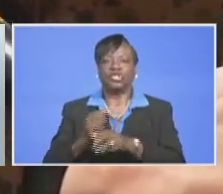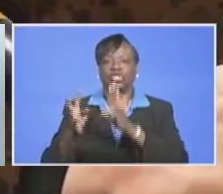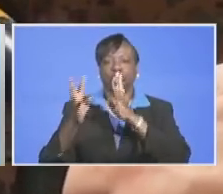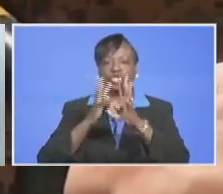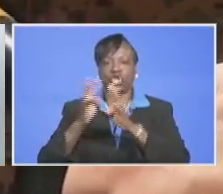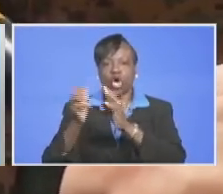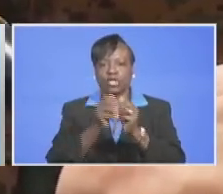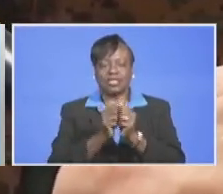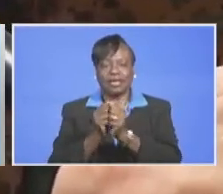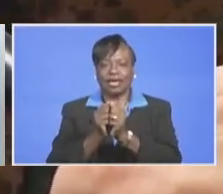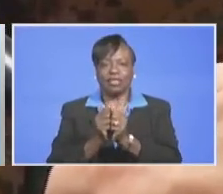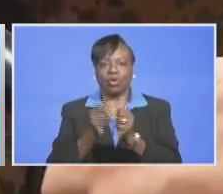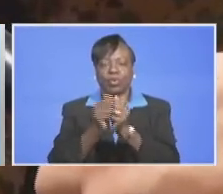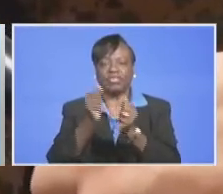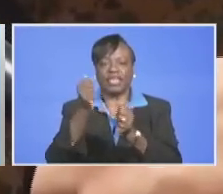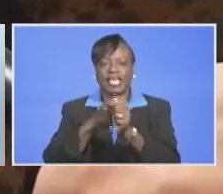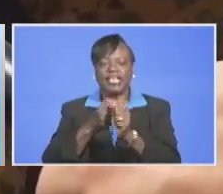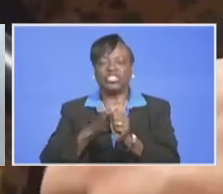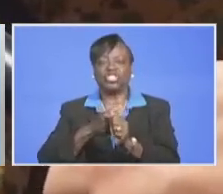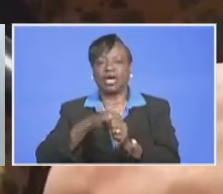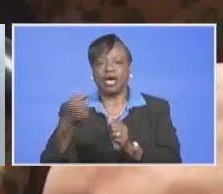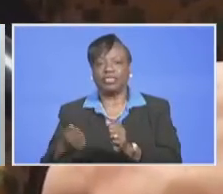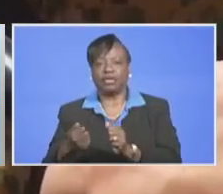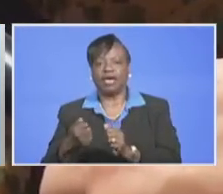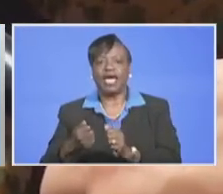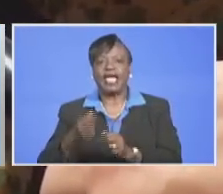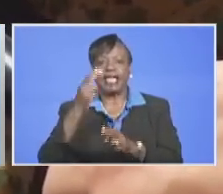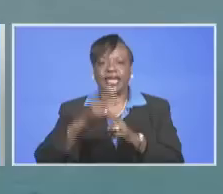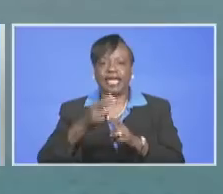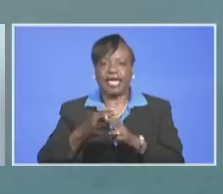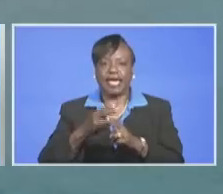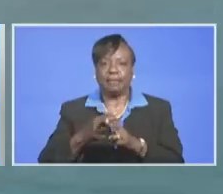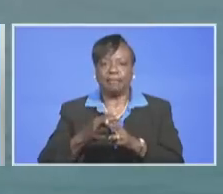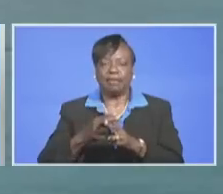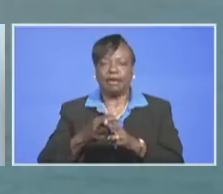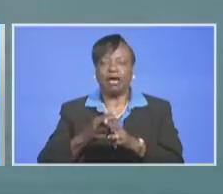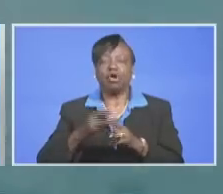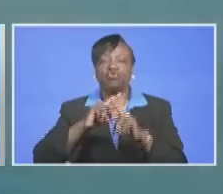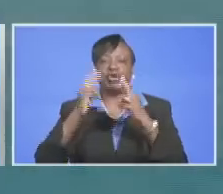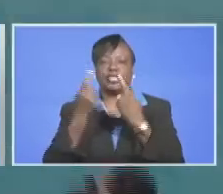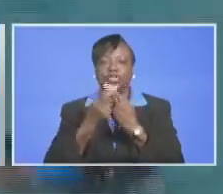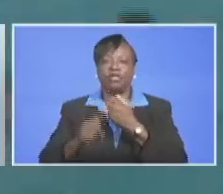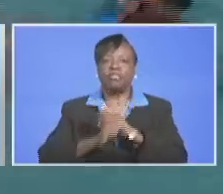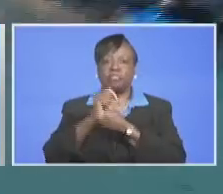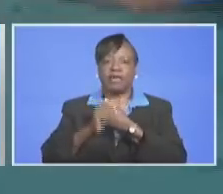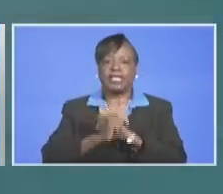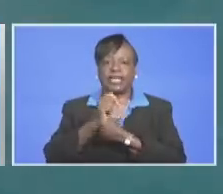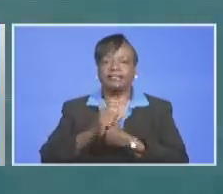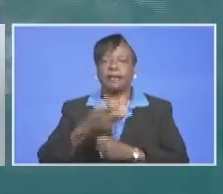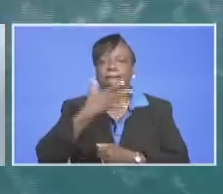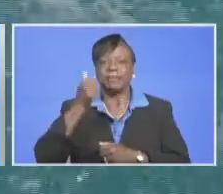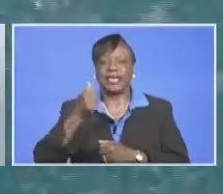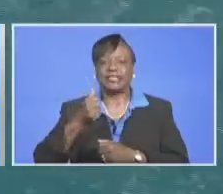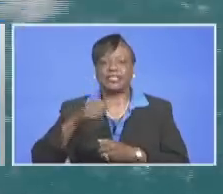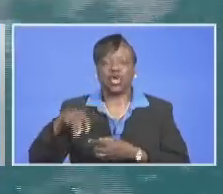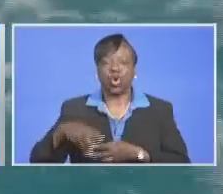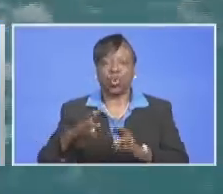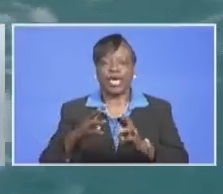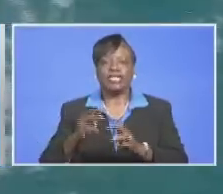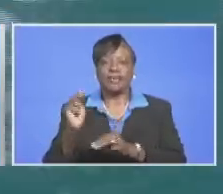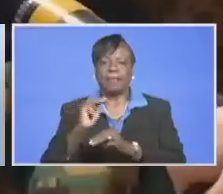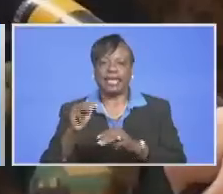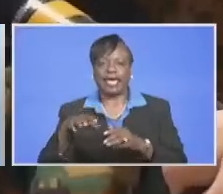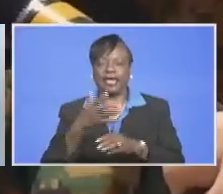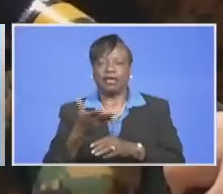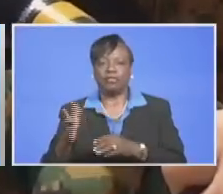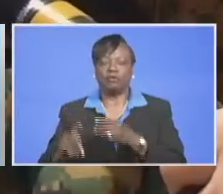other, to identify regional threats and try and find the best method of mitigating those threats. We'll be looking at